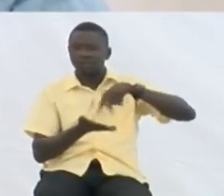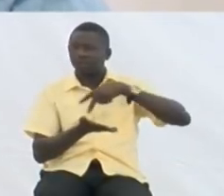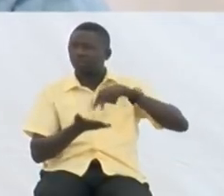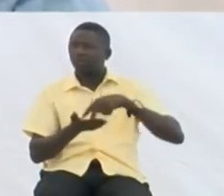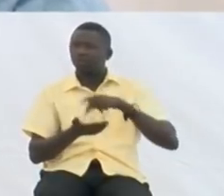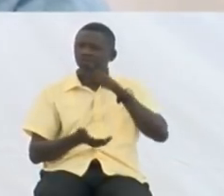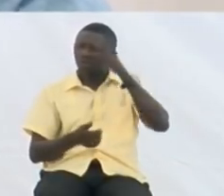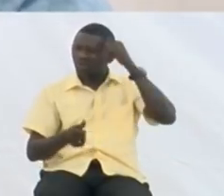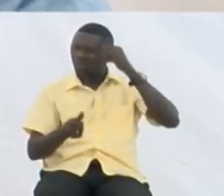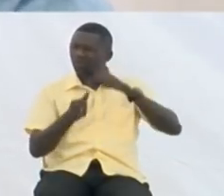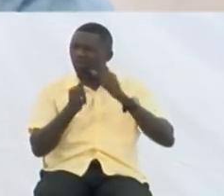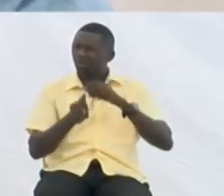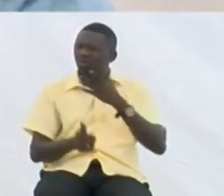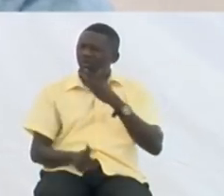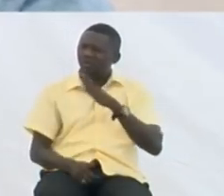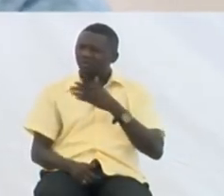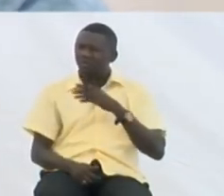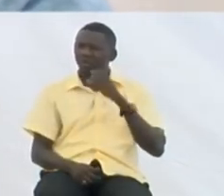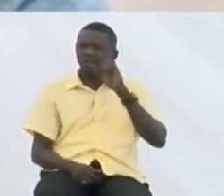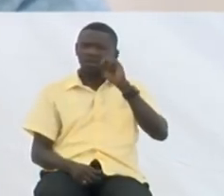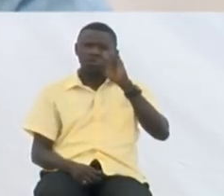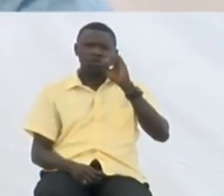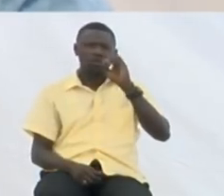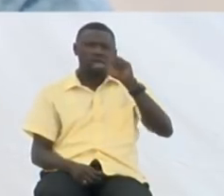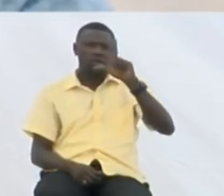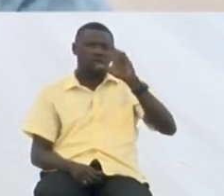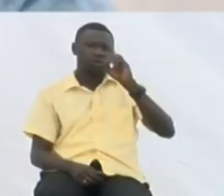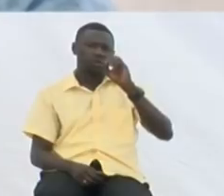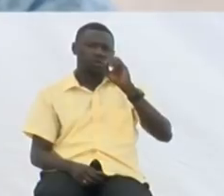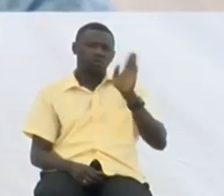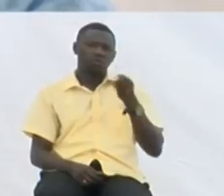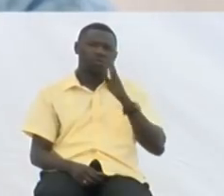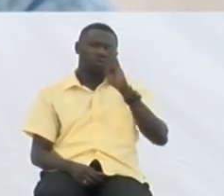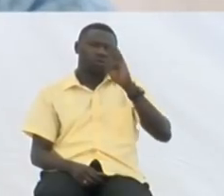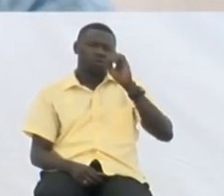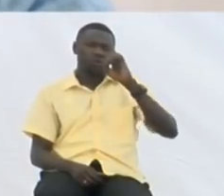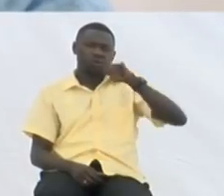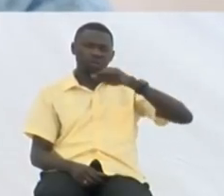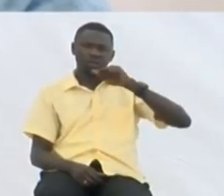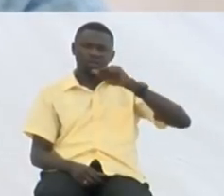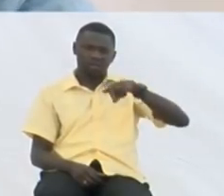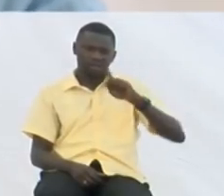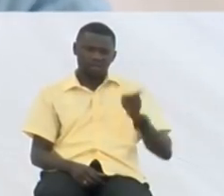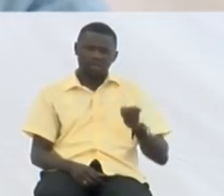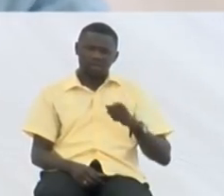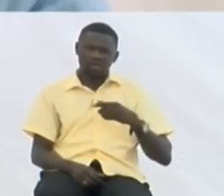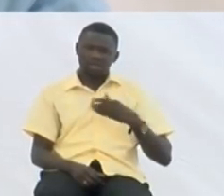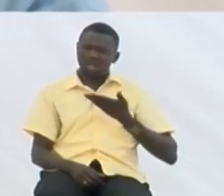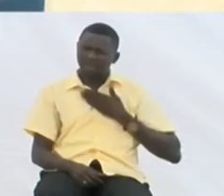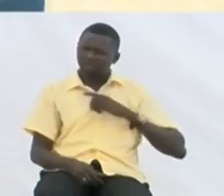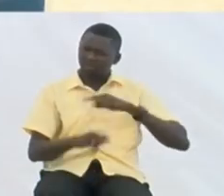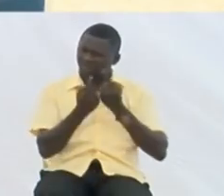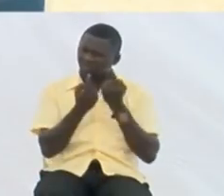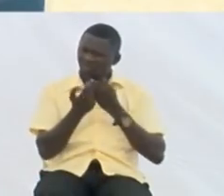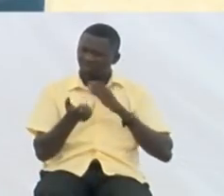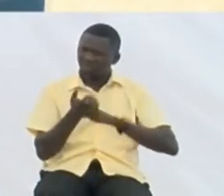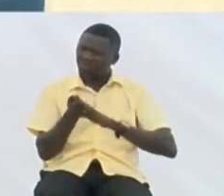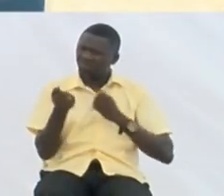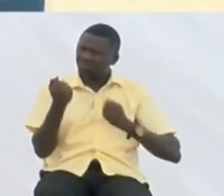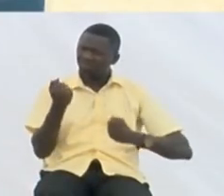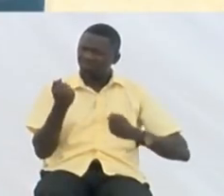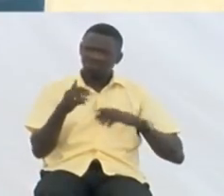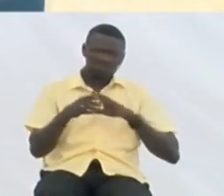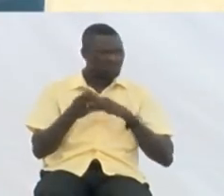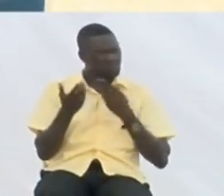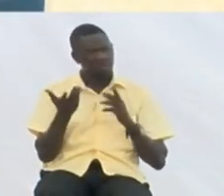do you recall whether Solo Bojang carried anything with him at the time? Ako say ya fonyen e Solo Bojang lo nyaming yo